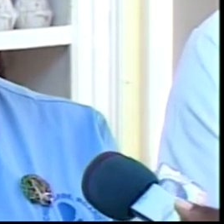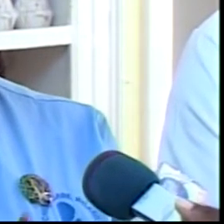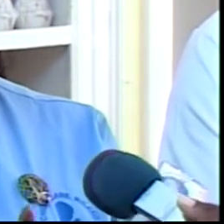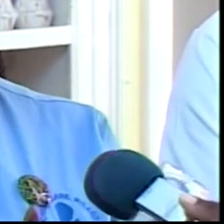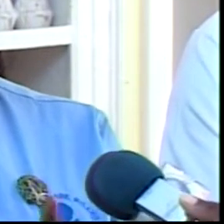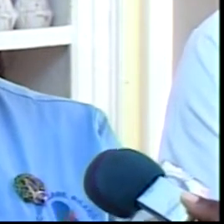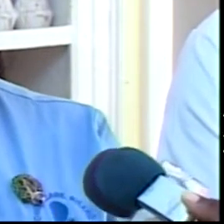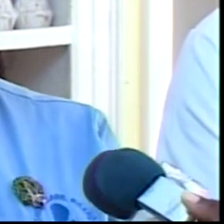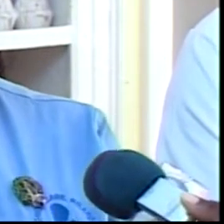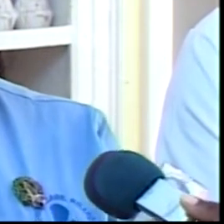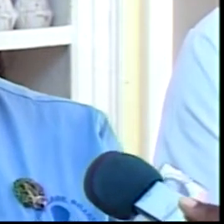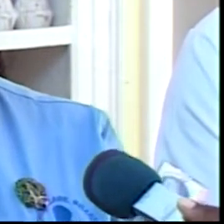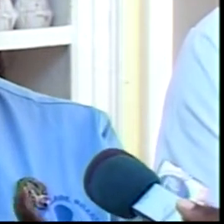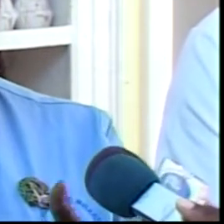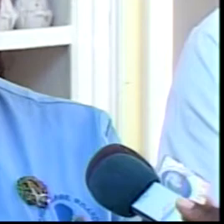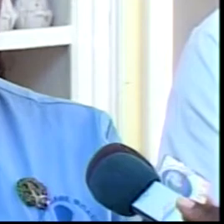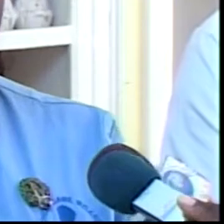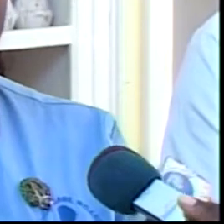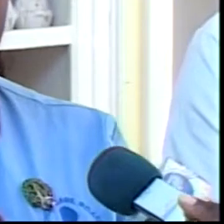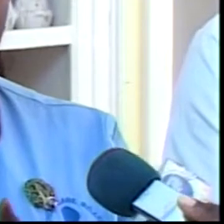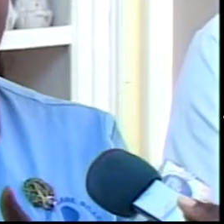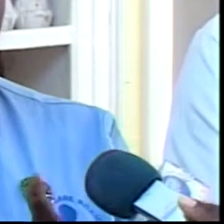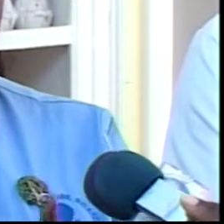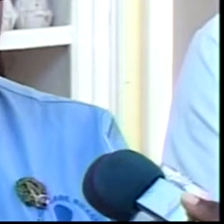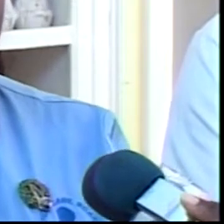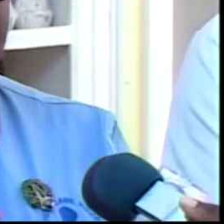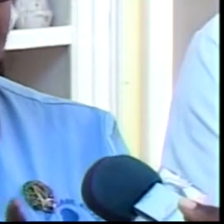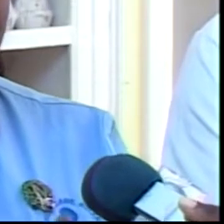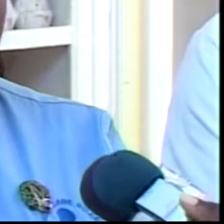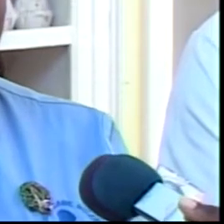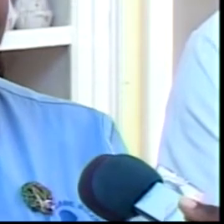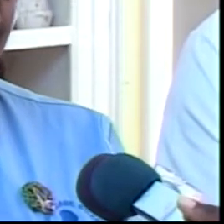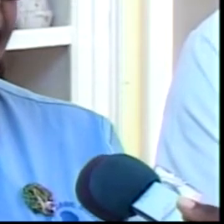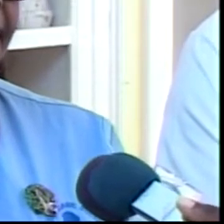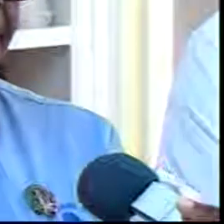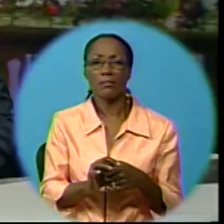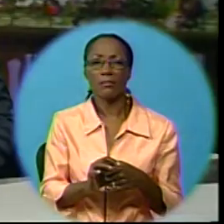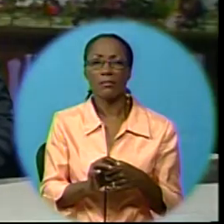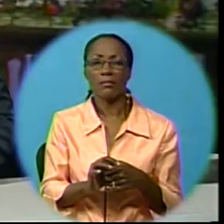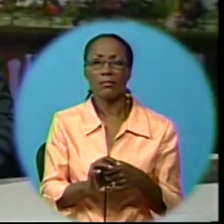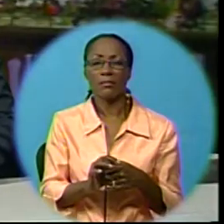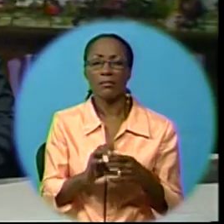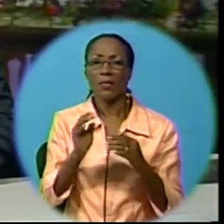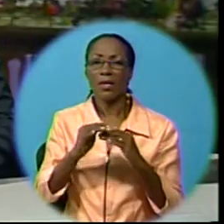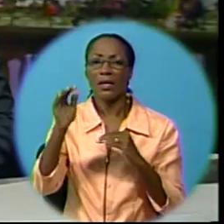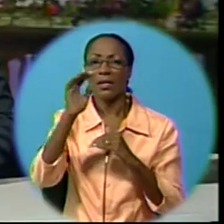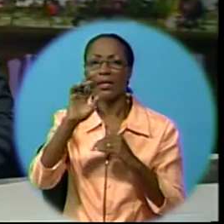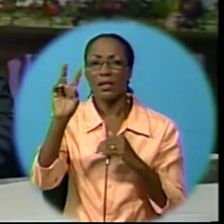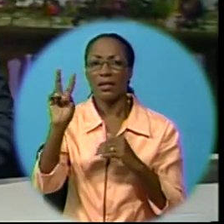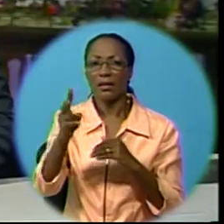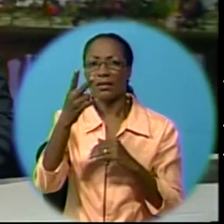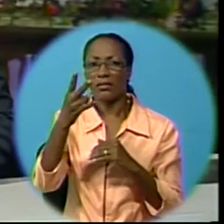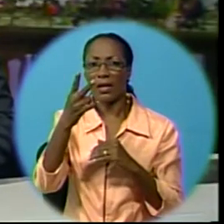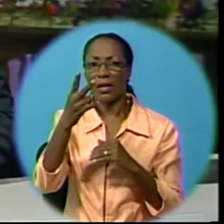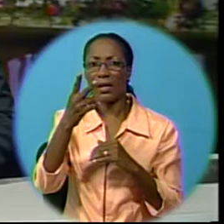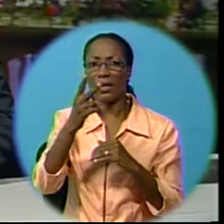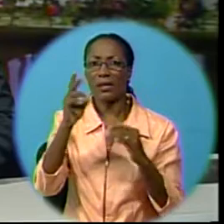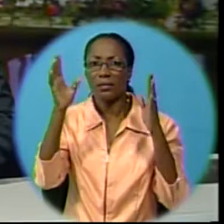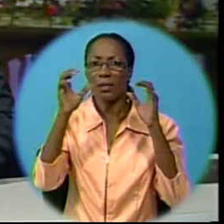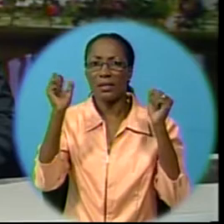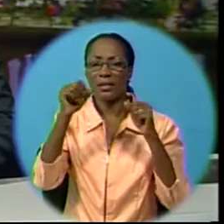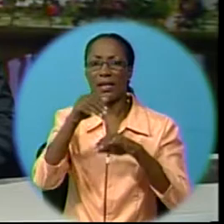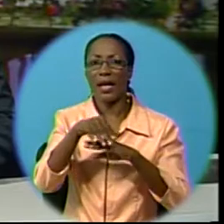So, you might, you would get your bulk of support at festive times. And Senior Vice President at